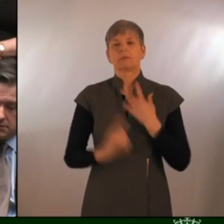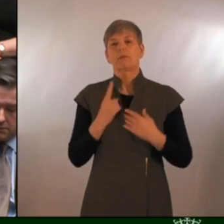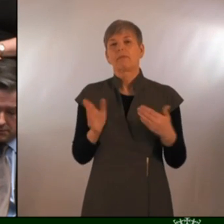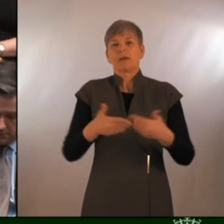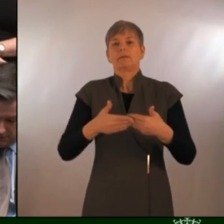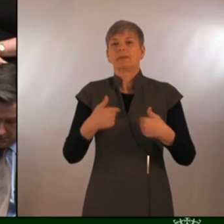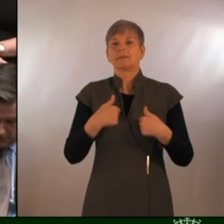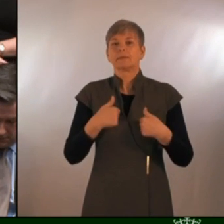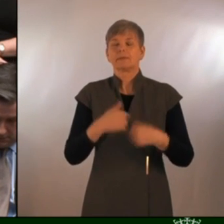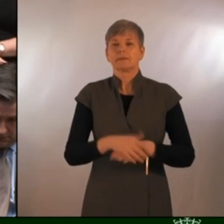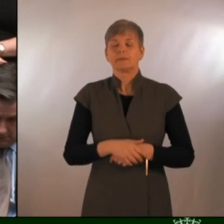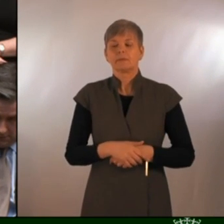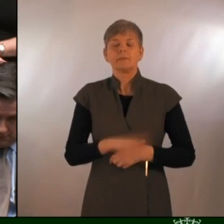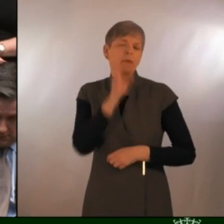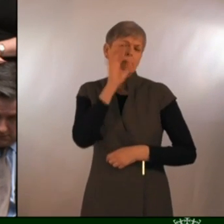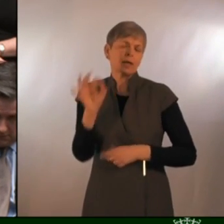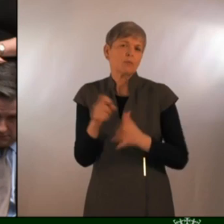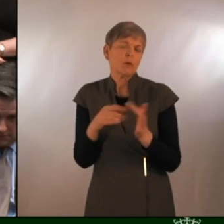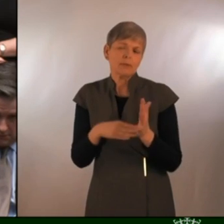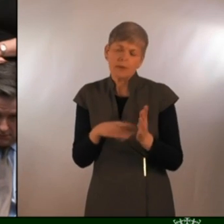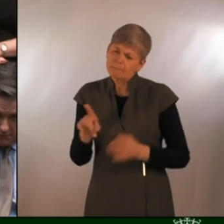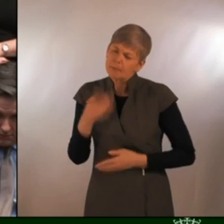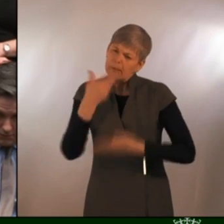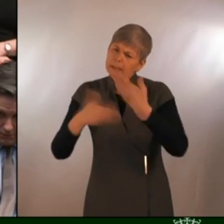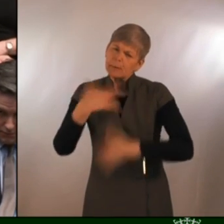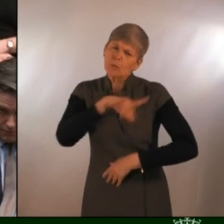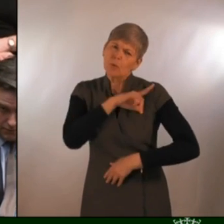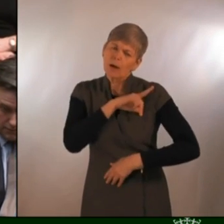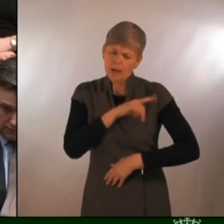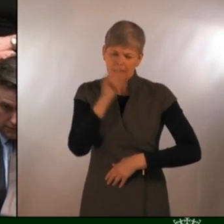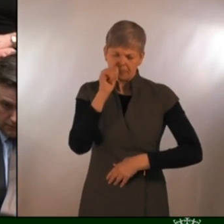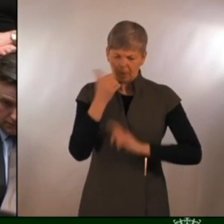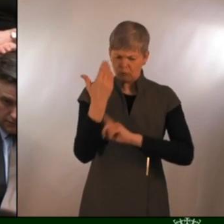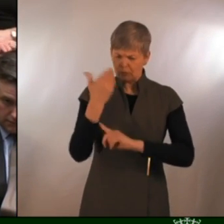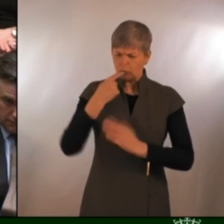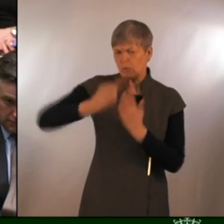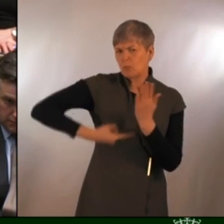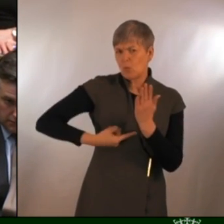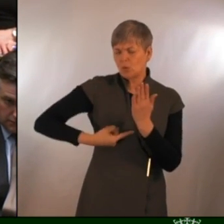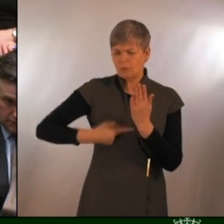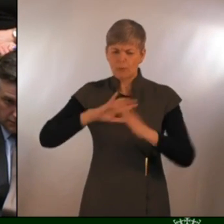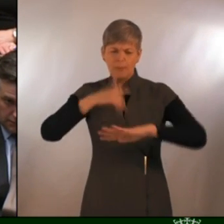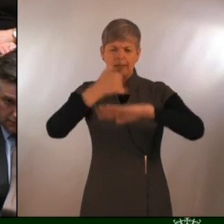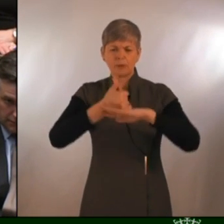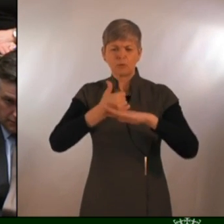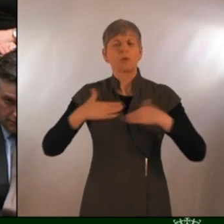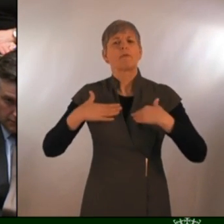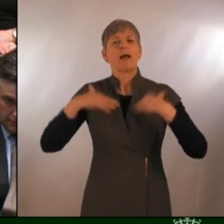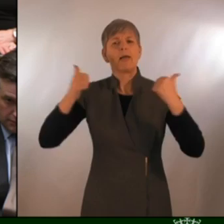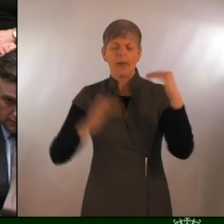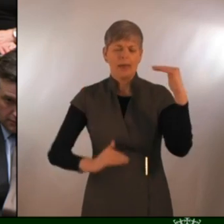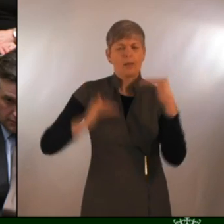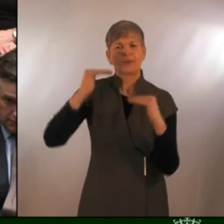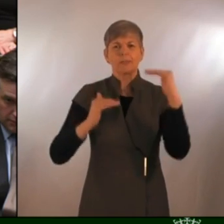Can the Prime Minister explain why, according to a report by the Institute of Health Equity, life expectancy has gone down for